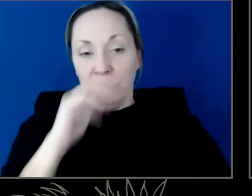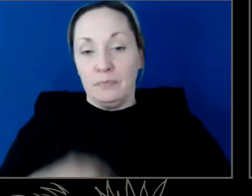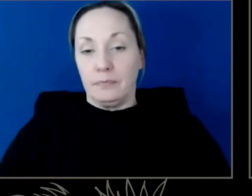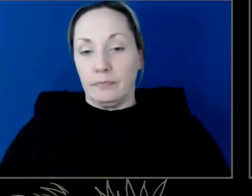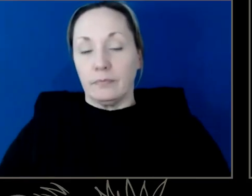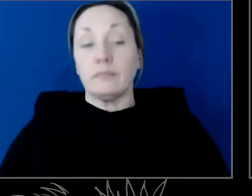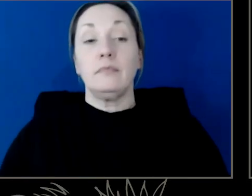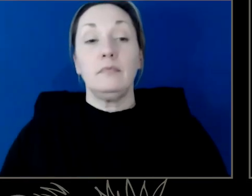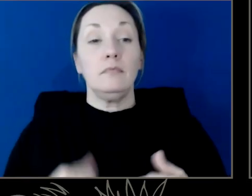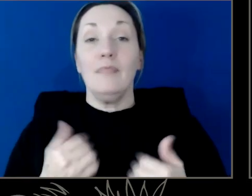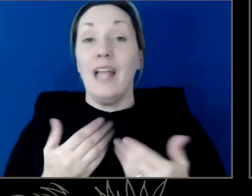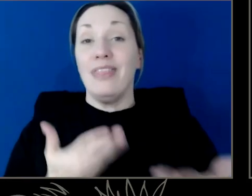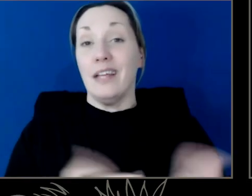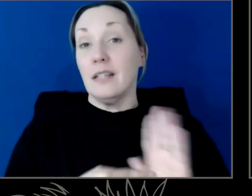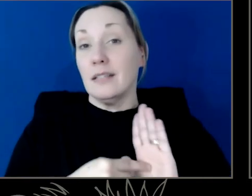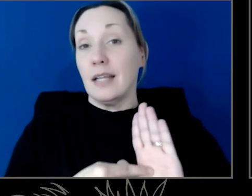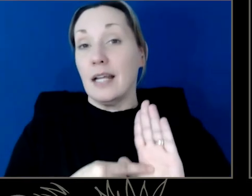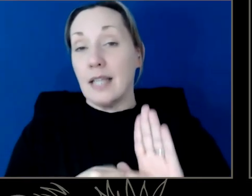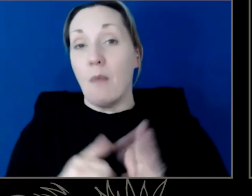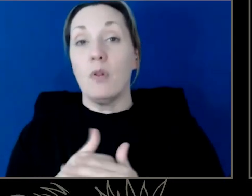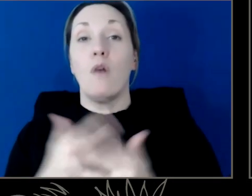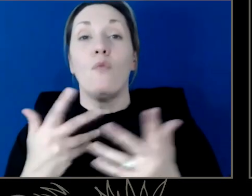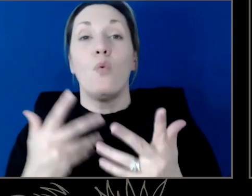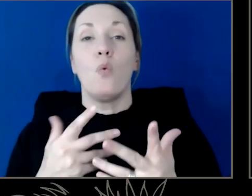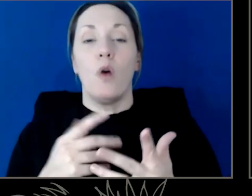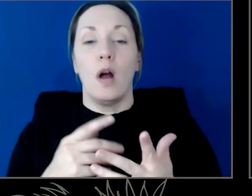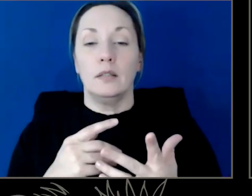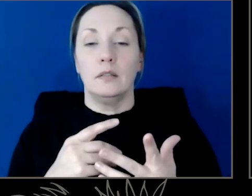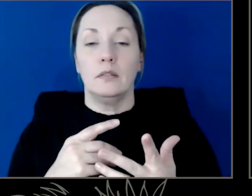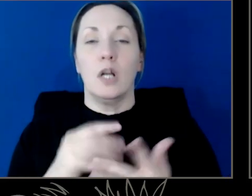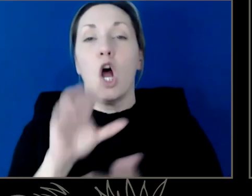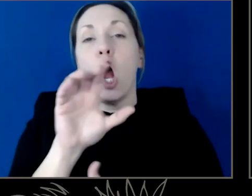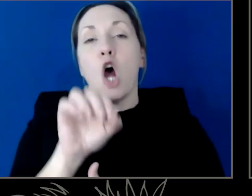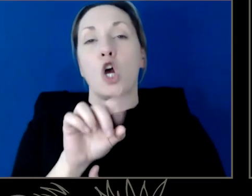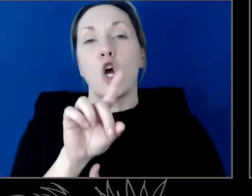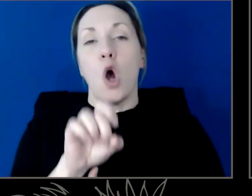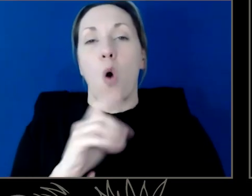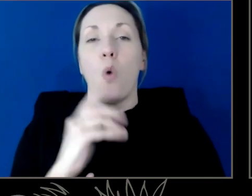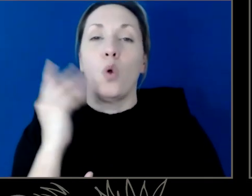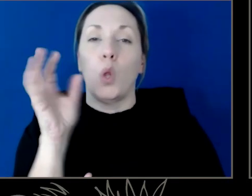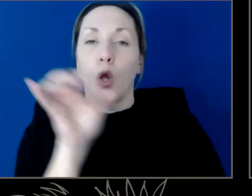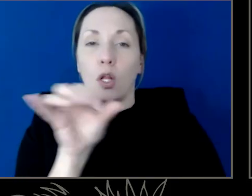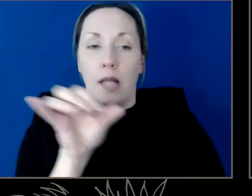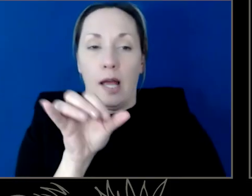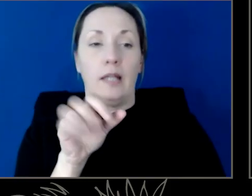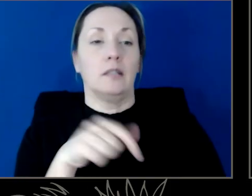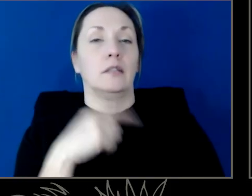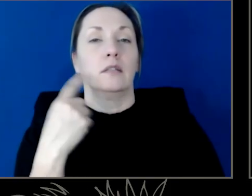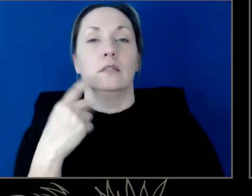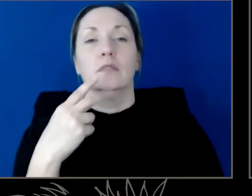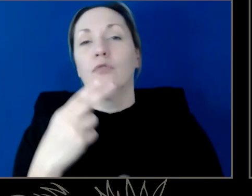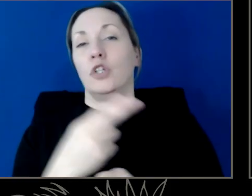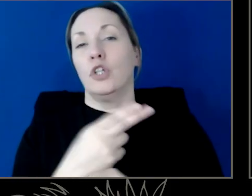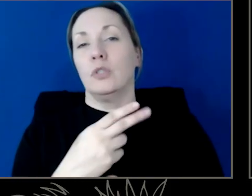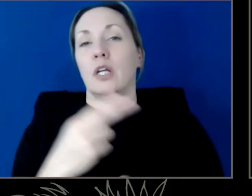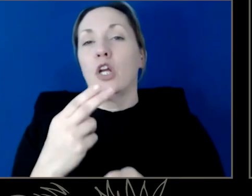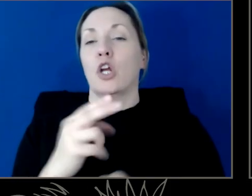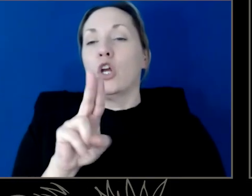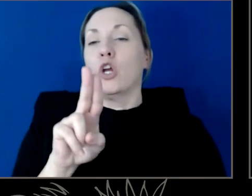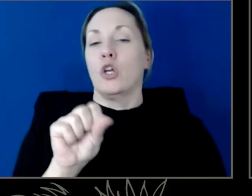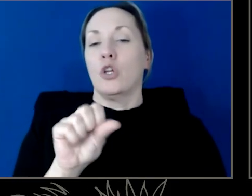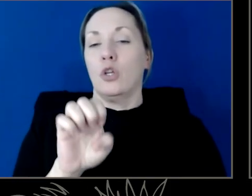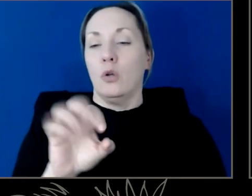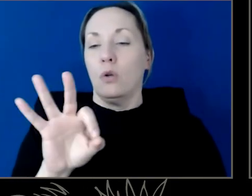Okay, and then this is an example of like what the code would look like for using useForm in